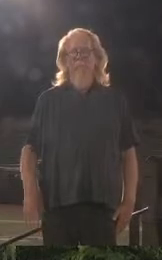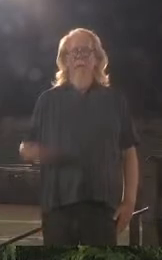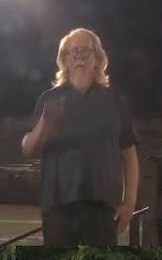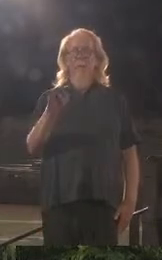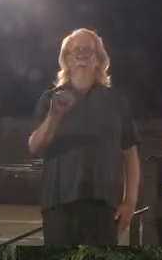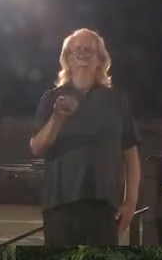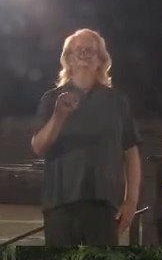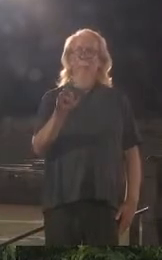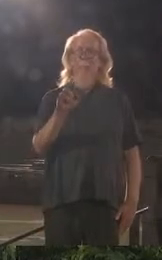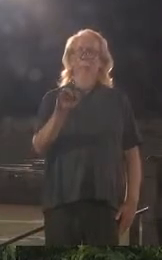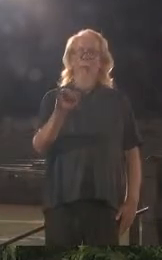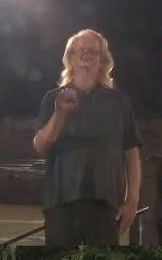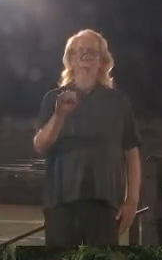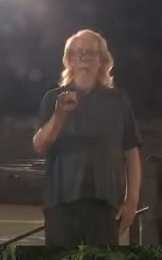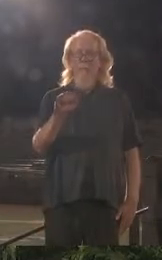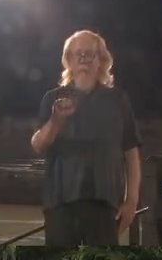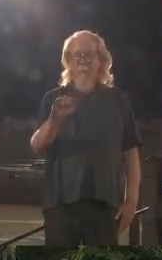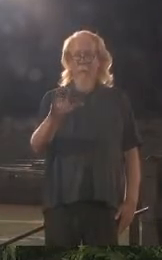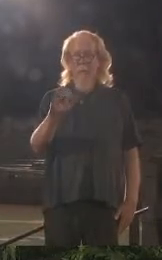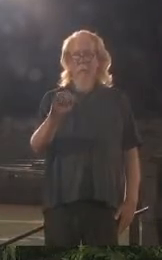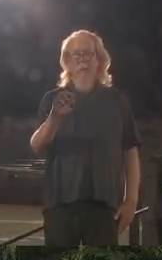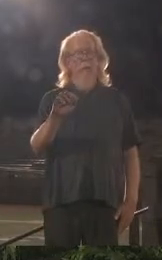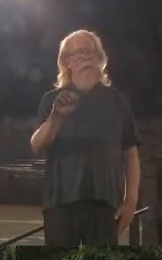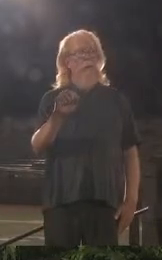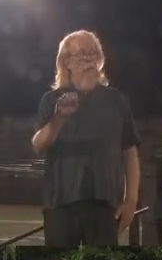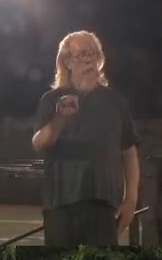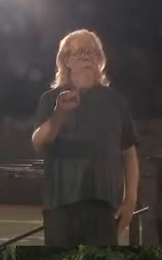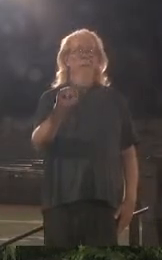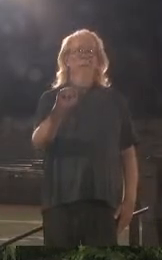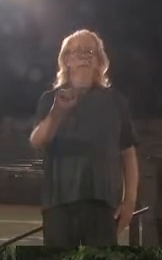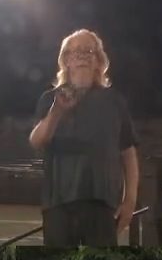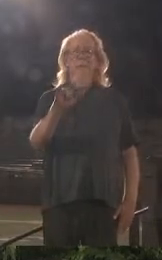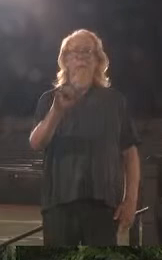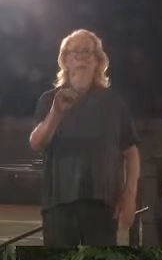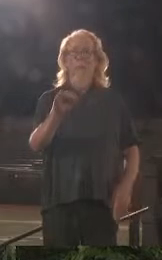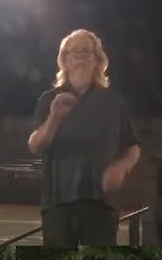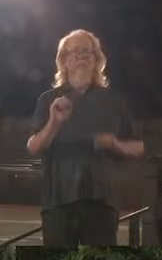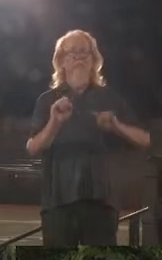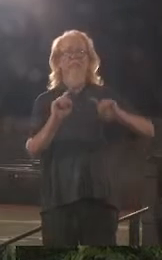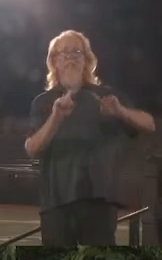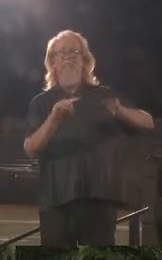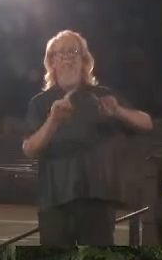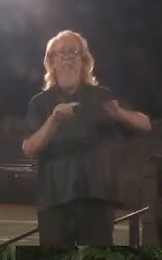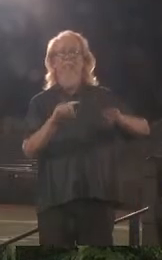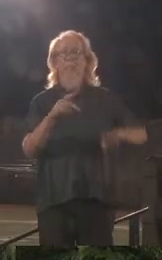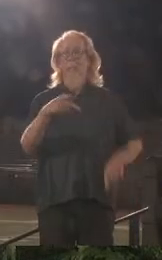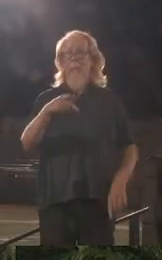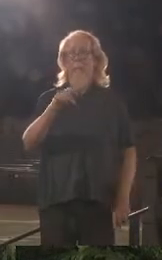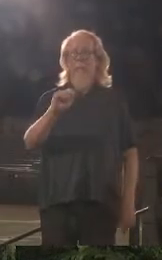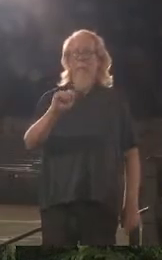Marissa Marie Castillo will be attending Palo Alto College.